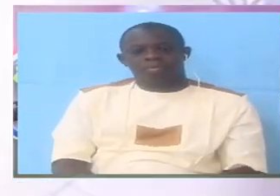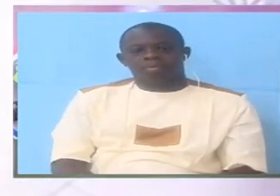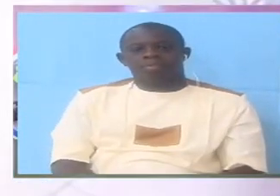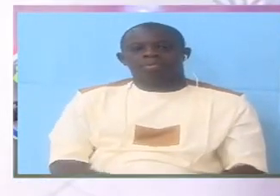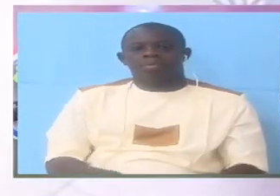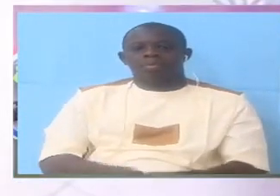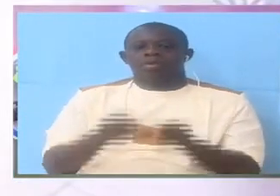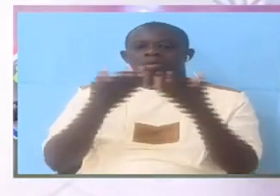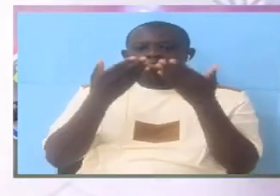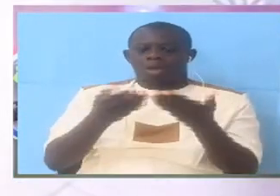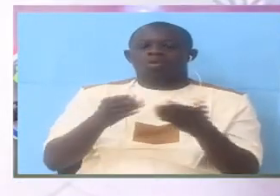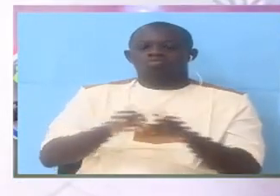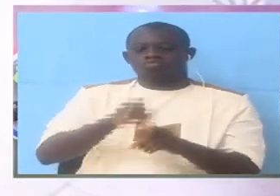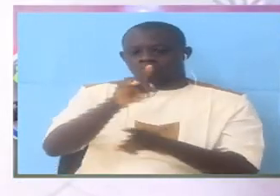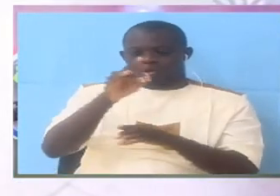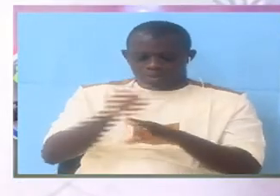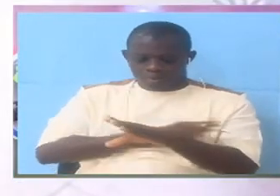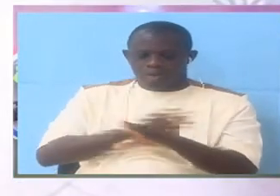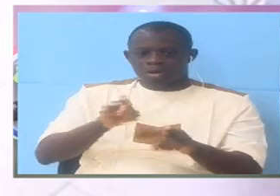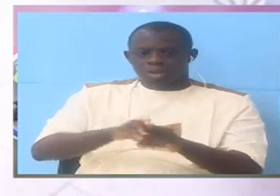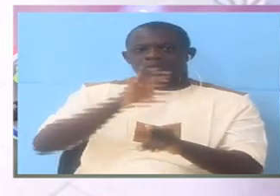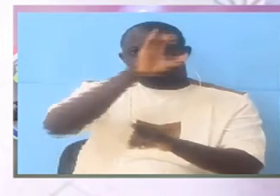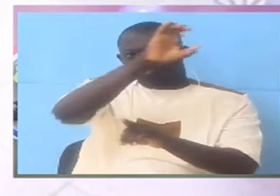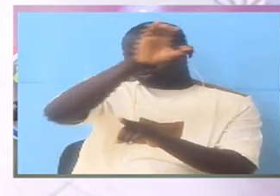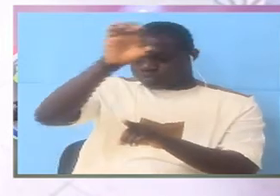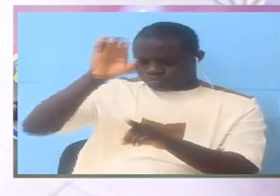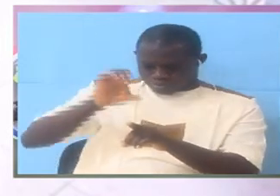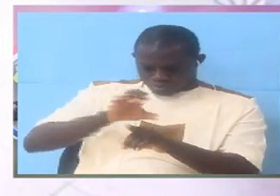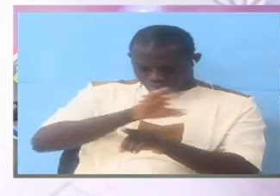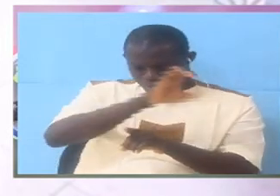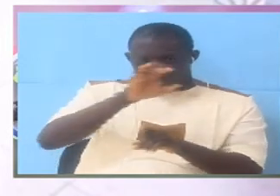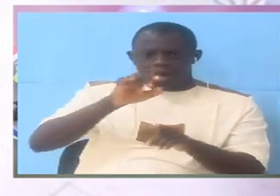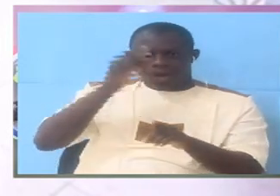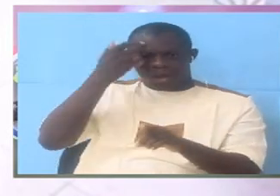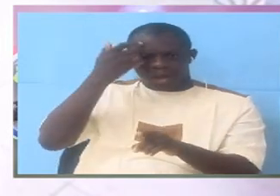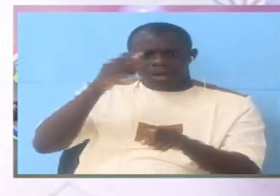The organigram that you've given us,